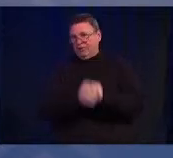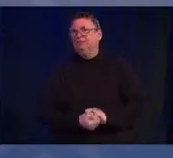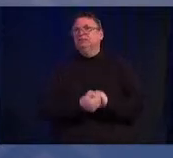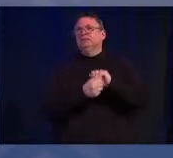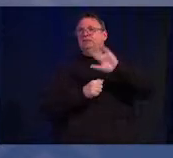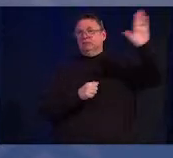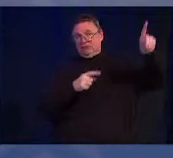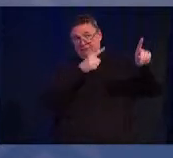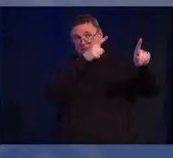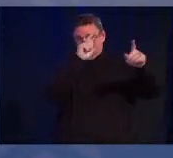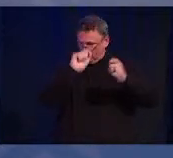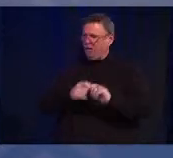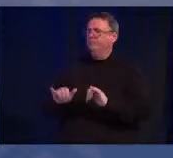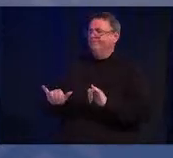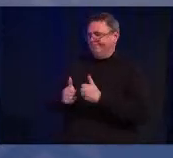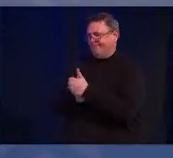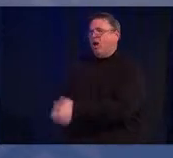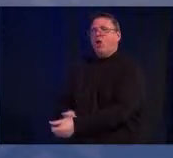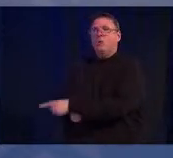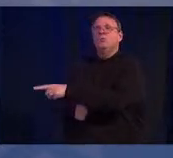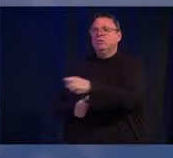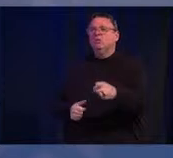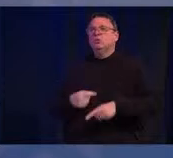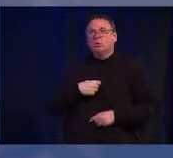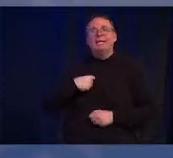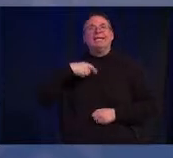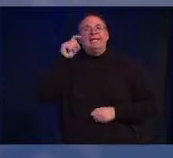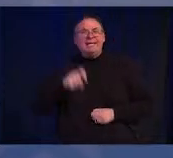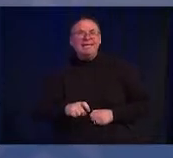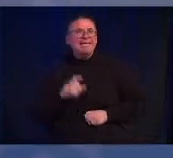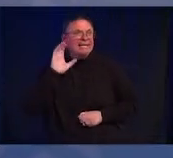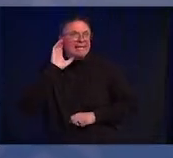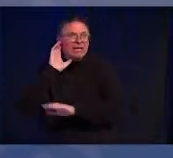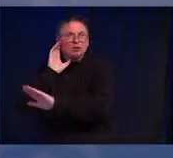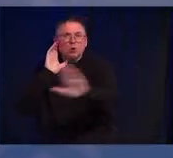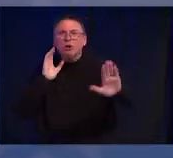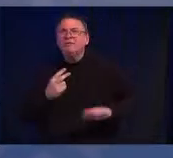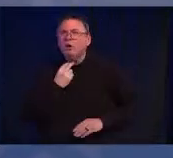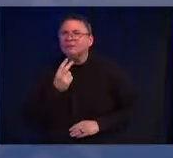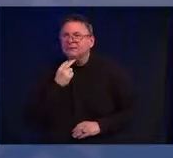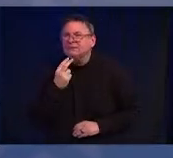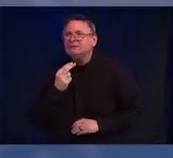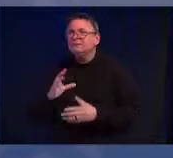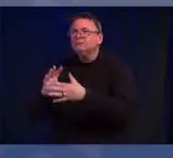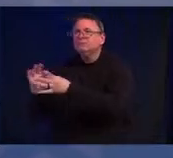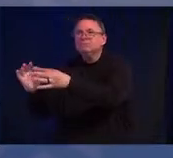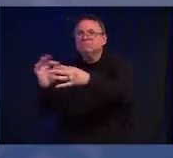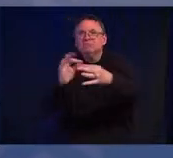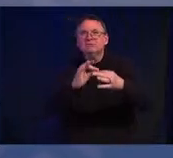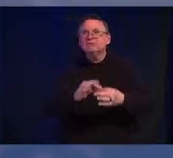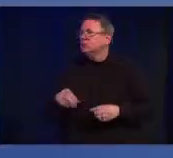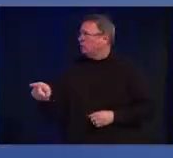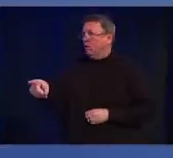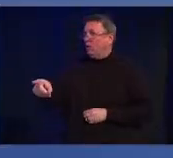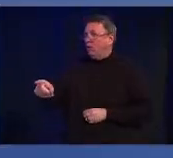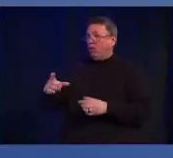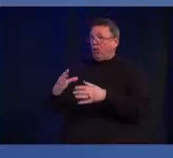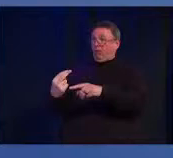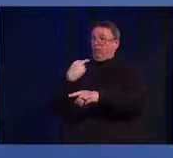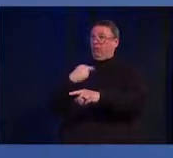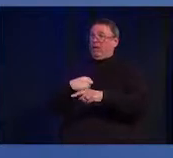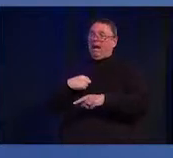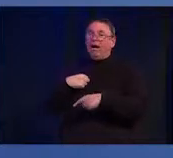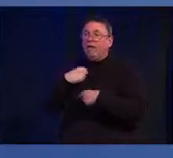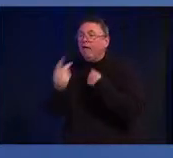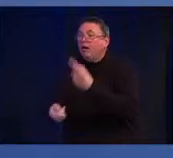where we need to hear your voice, not you need to hear ours. Thank you.